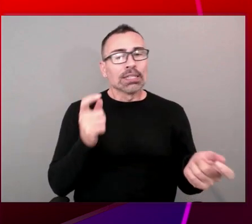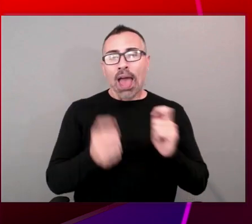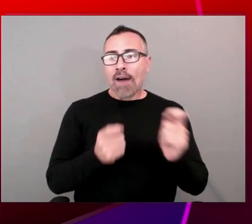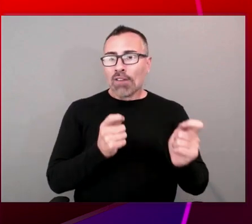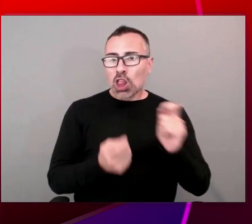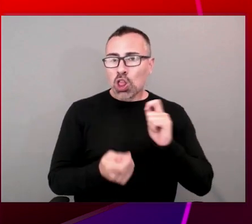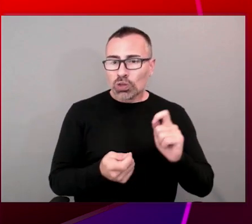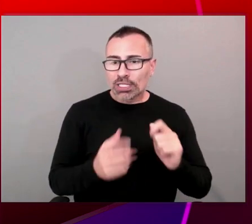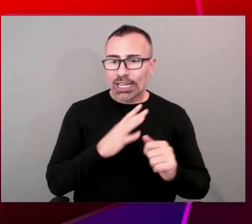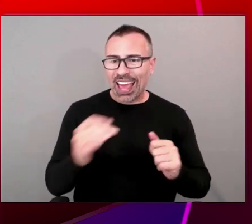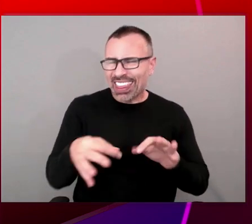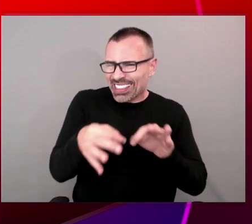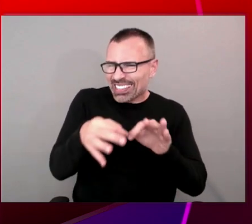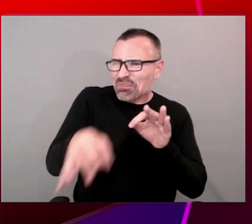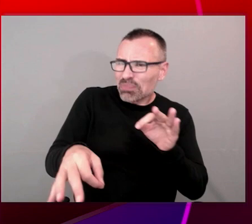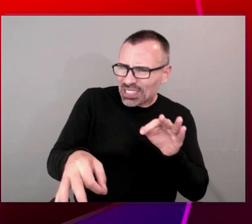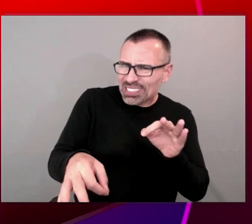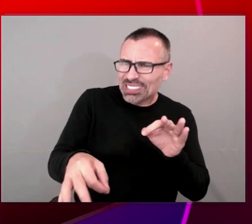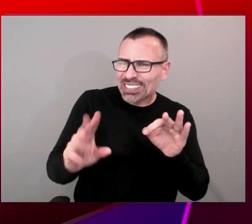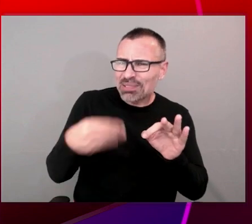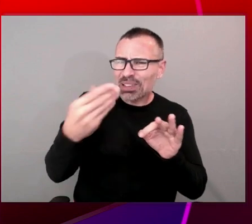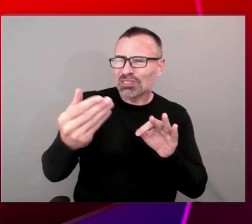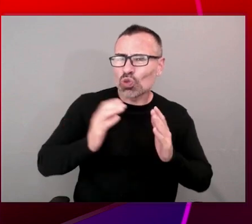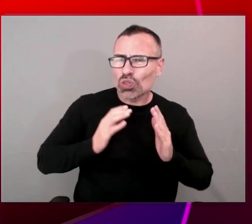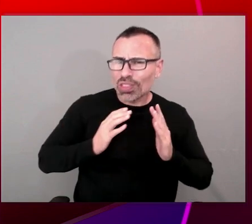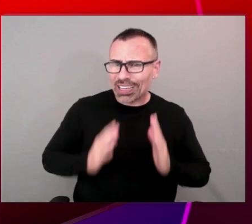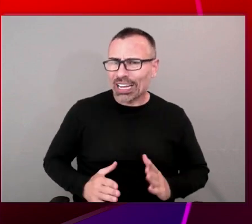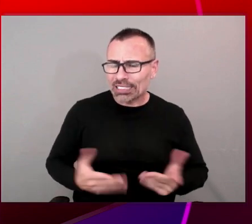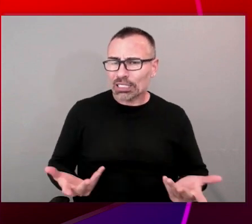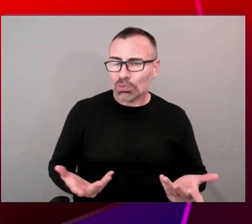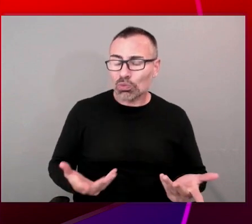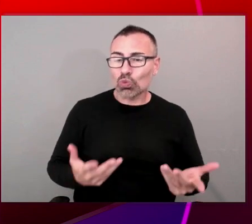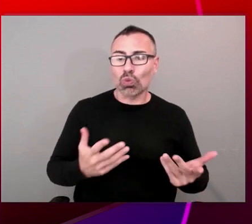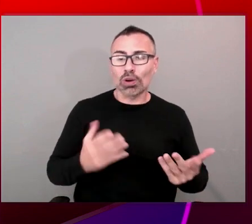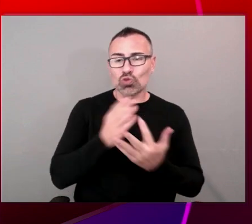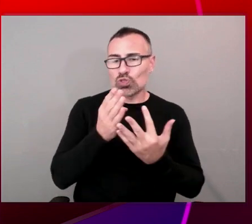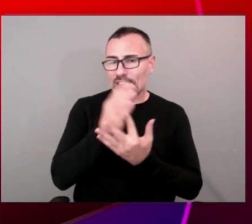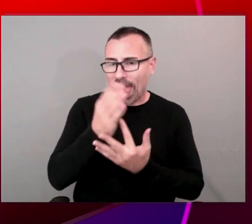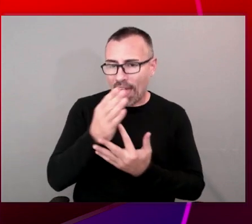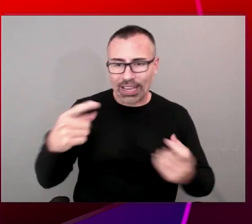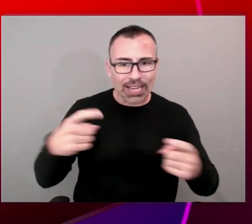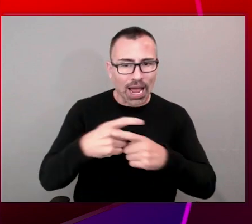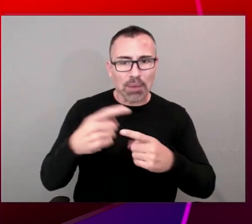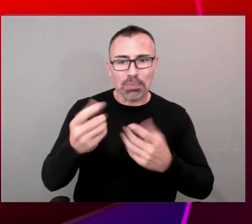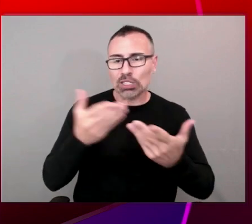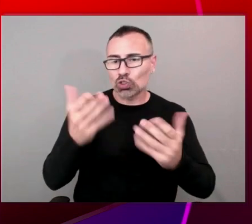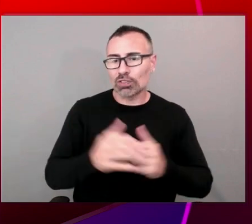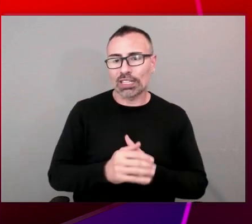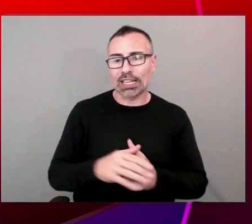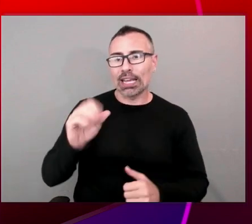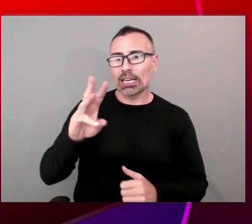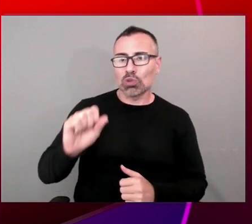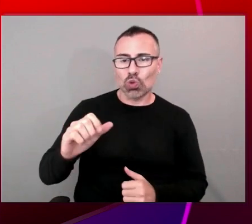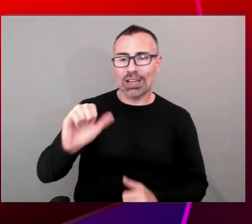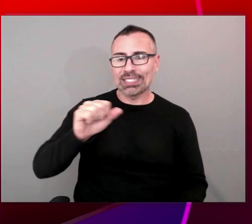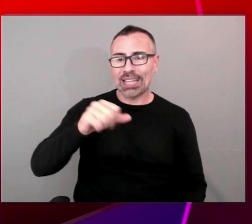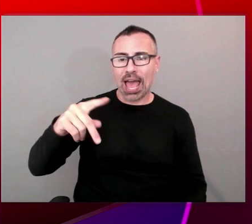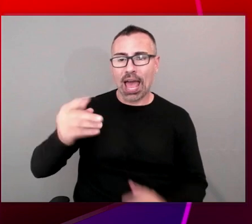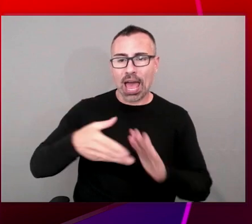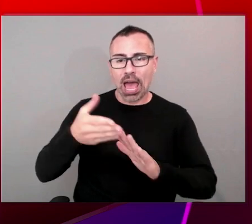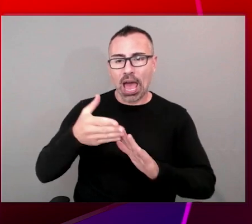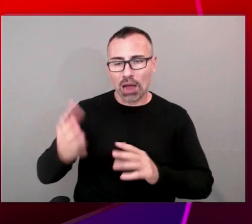it provides the end user to navigate complex services like AWS App Runner, ECS and fully scaled out load